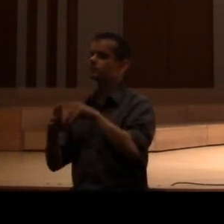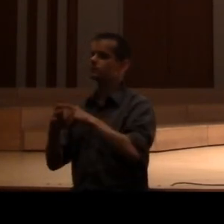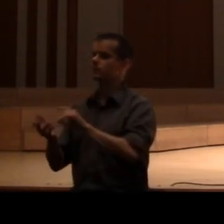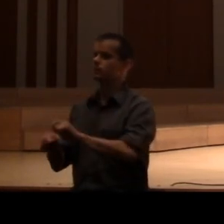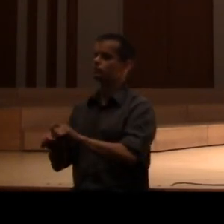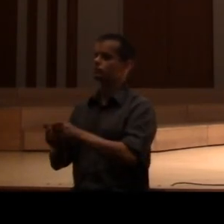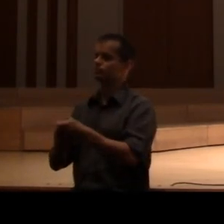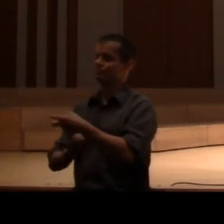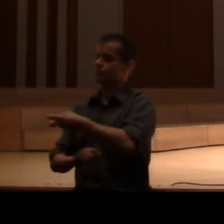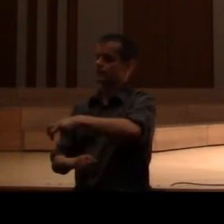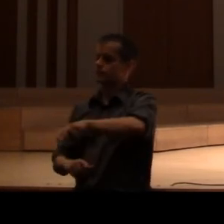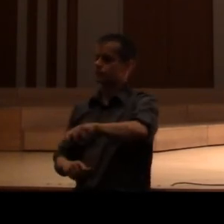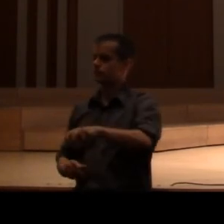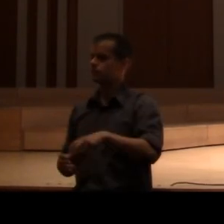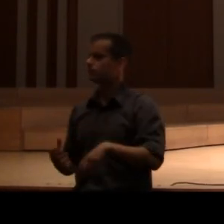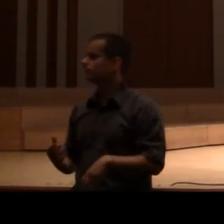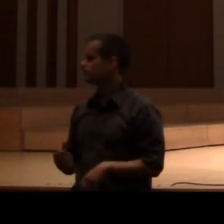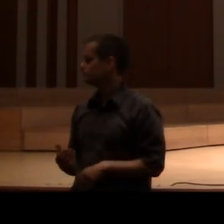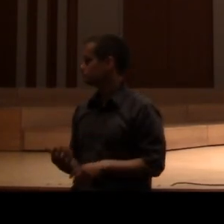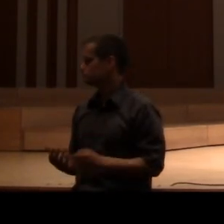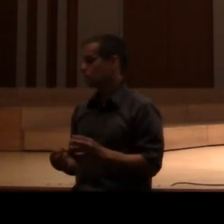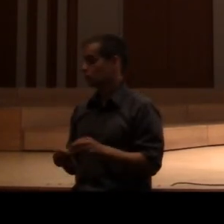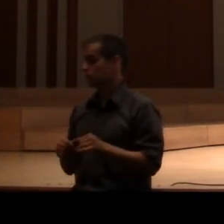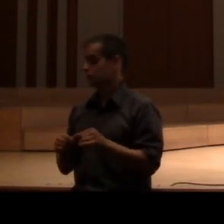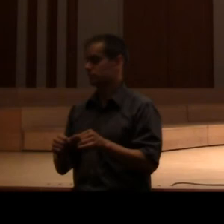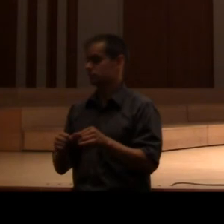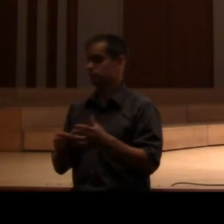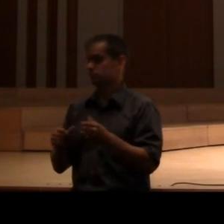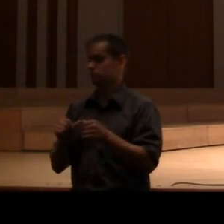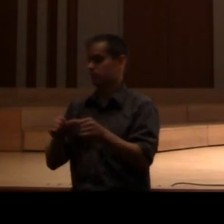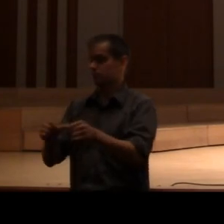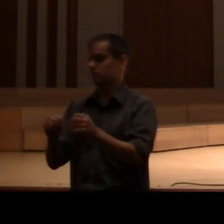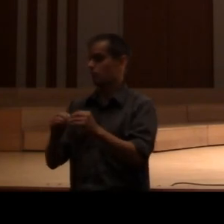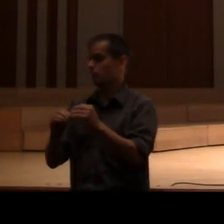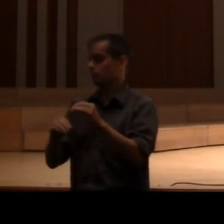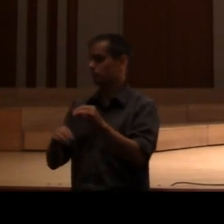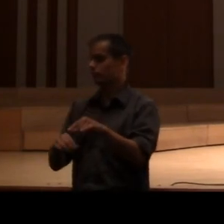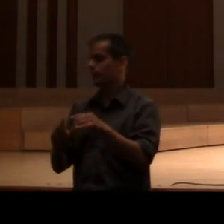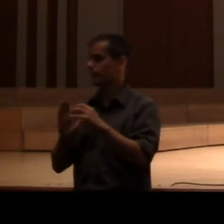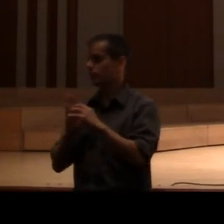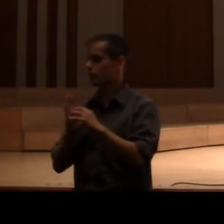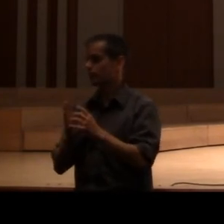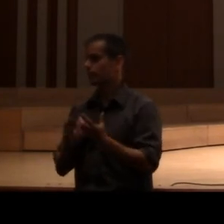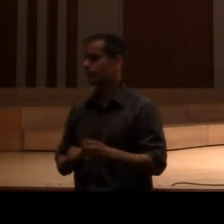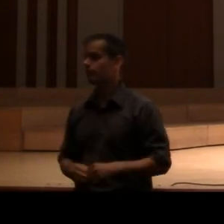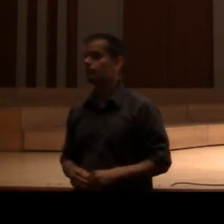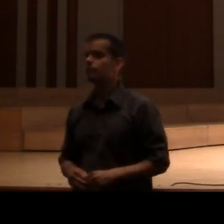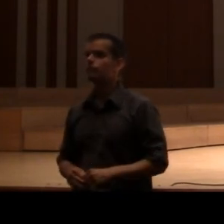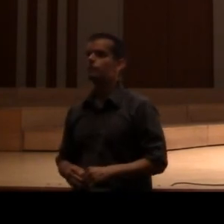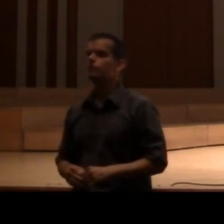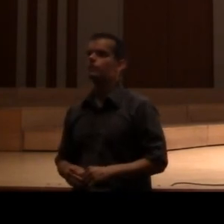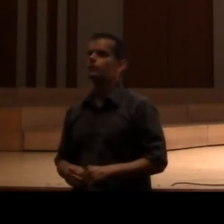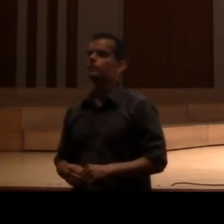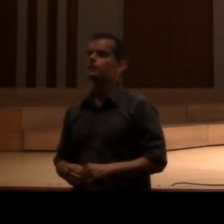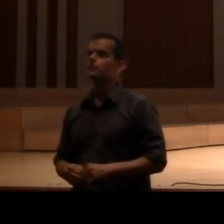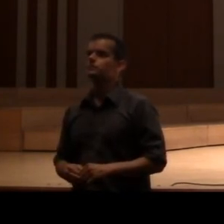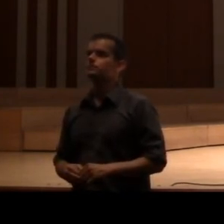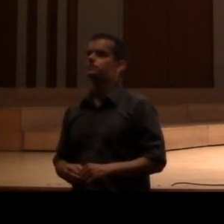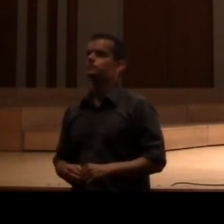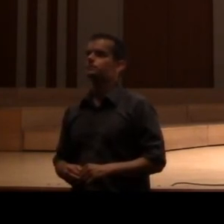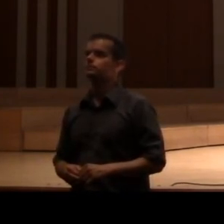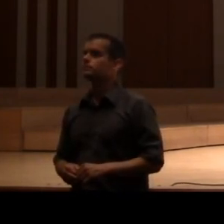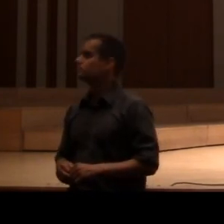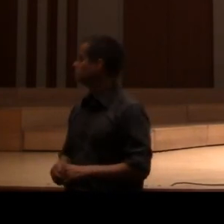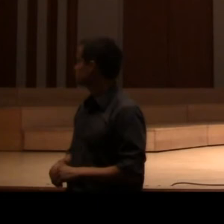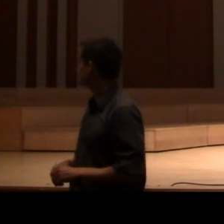maybe we can keep going with this paragraph. Let's see. The